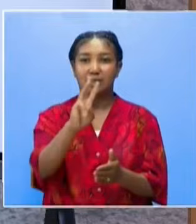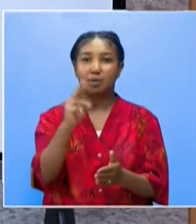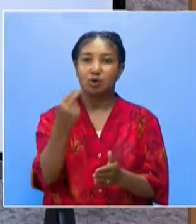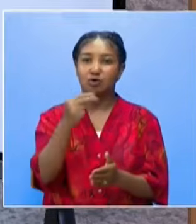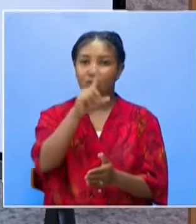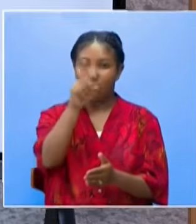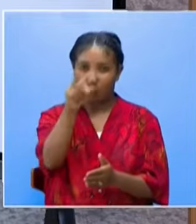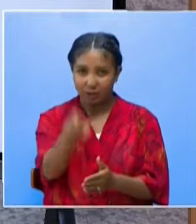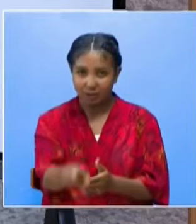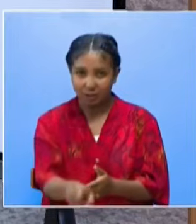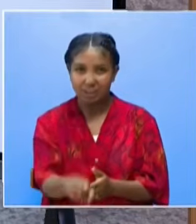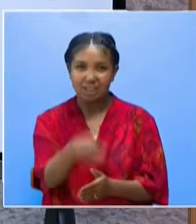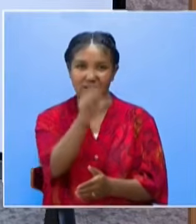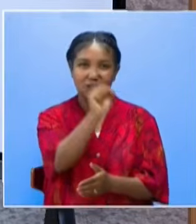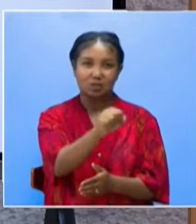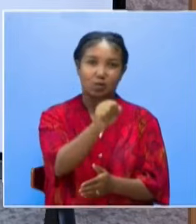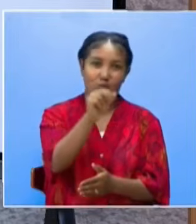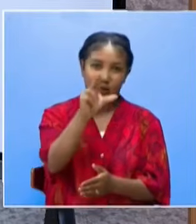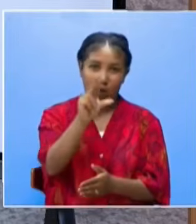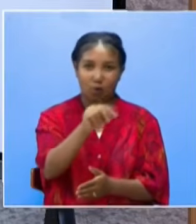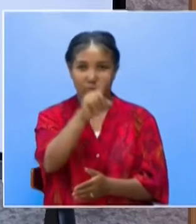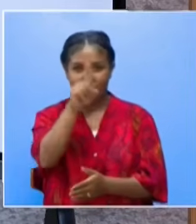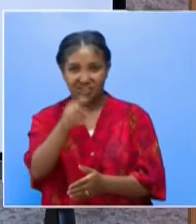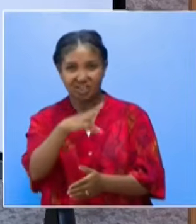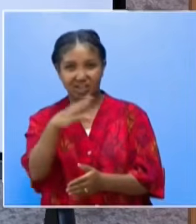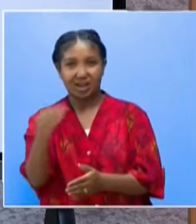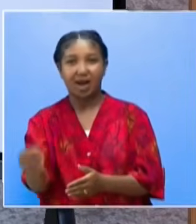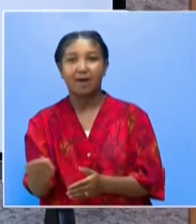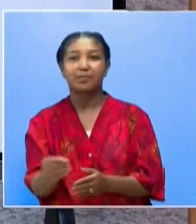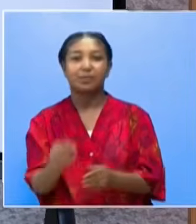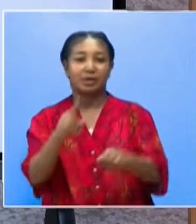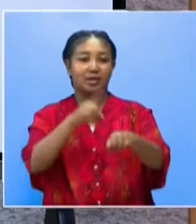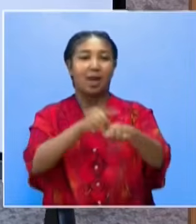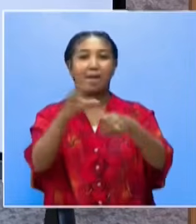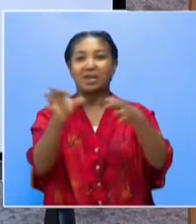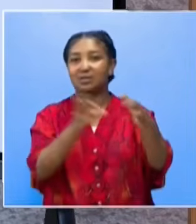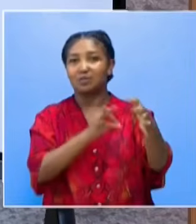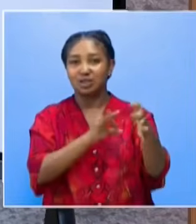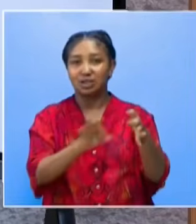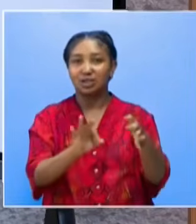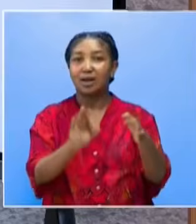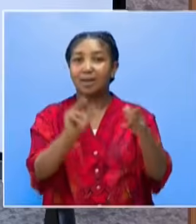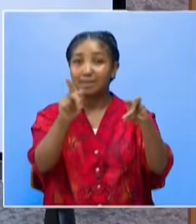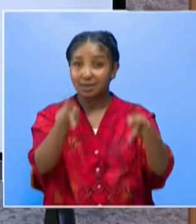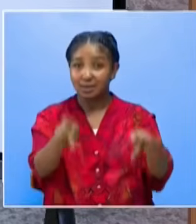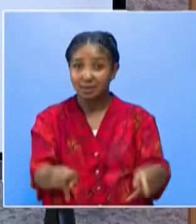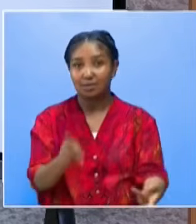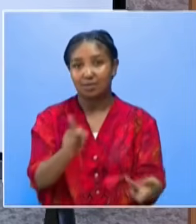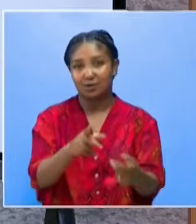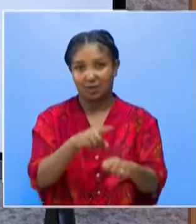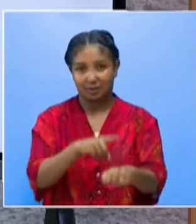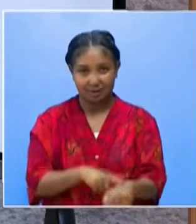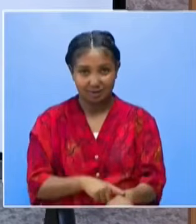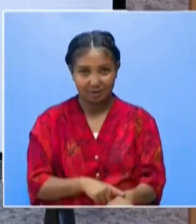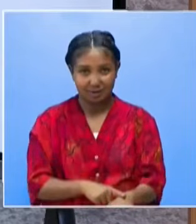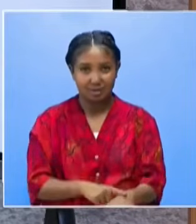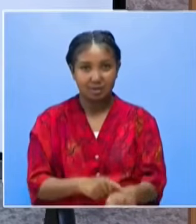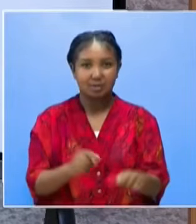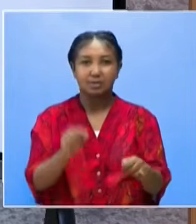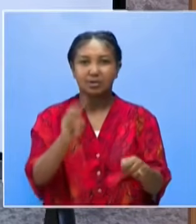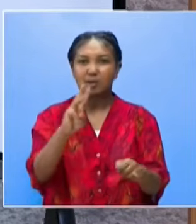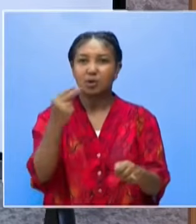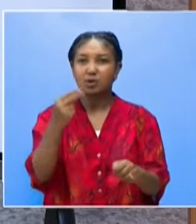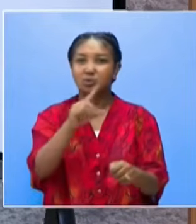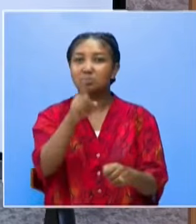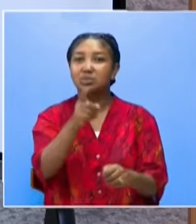questions, yes or no questions, and time expressions in present perfect tense. When we say WH